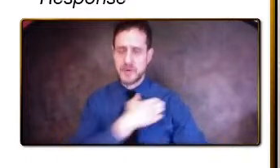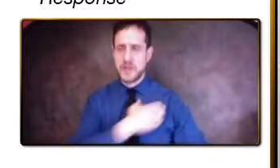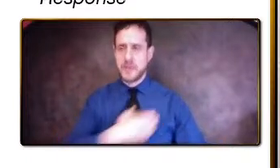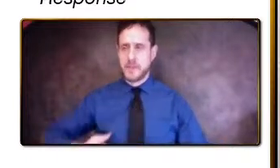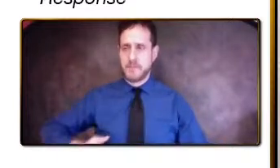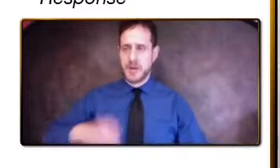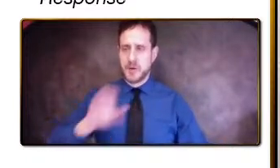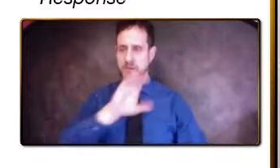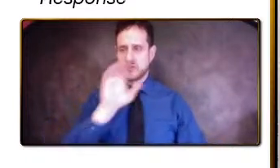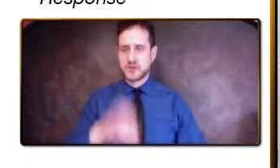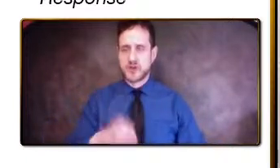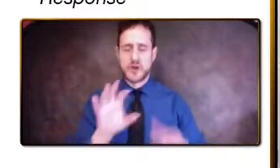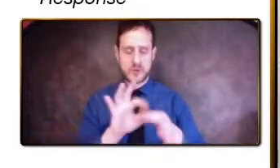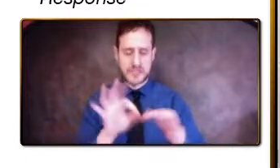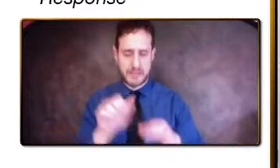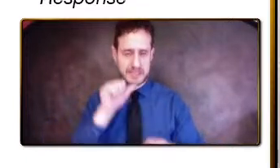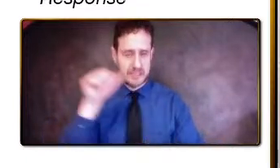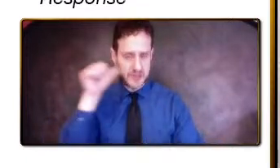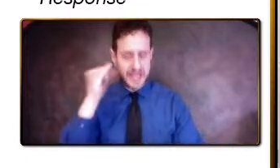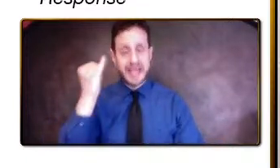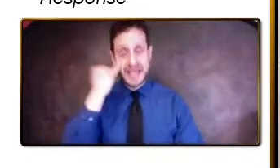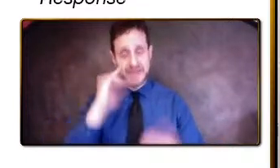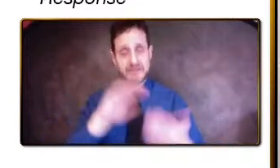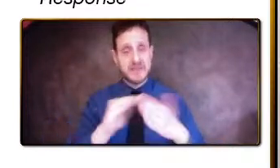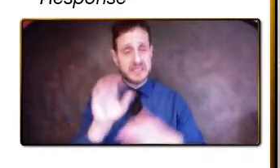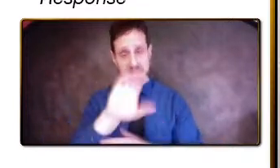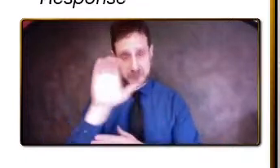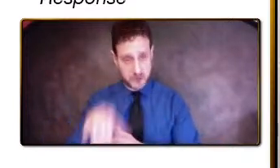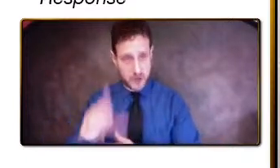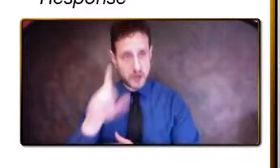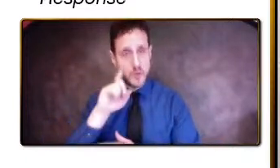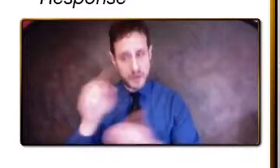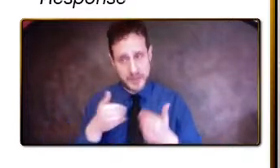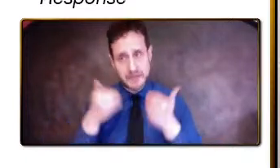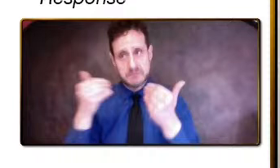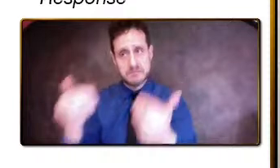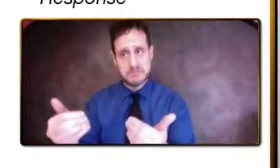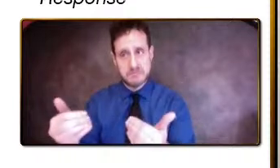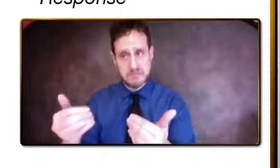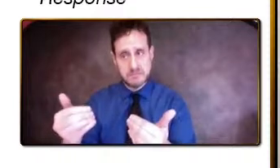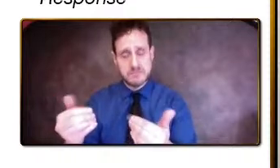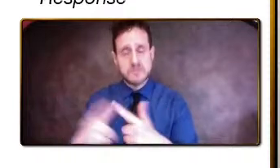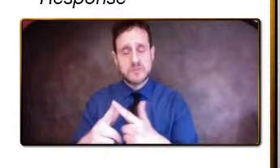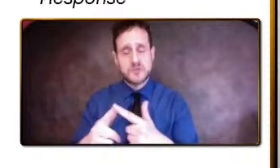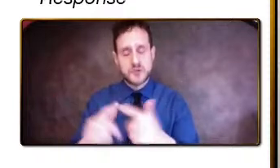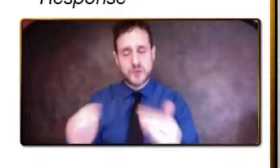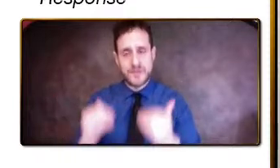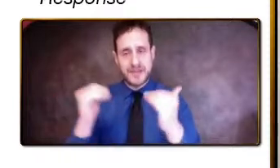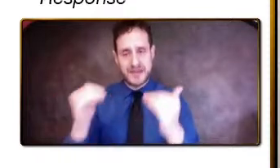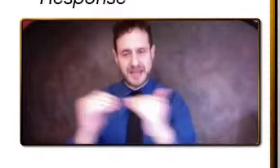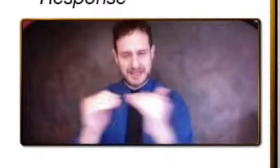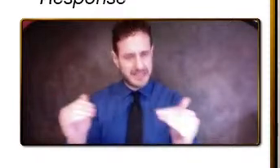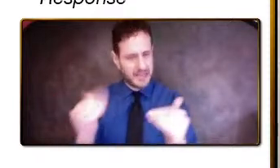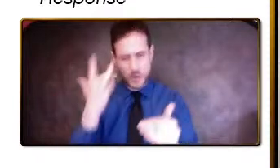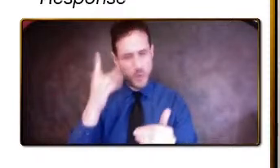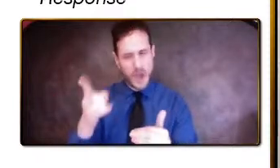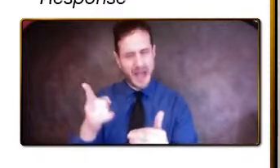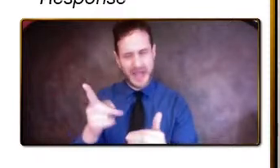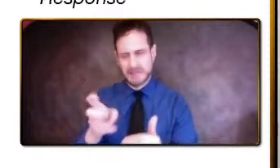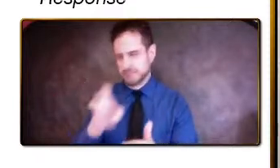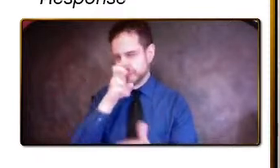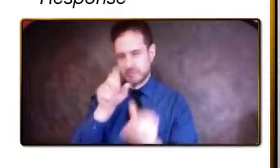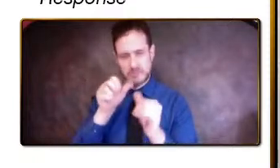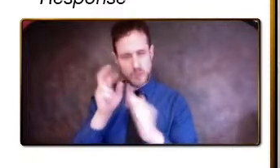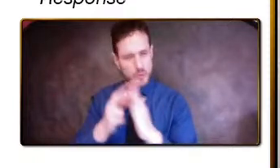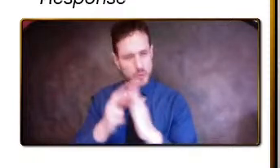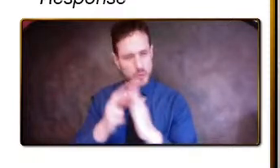and whether or not the city of Chicago will be moving to the next tier and what is holding them back, and if you two have talked.